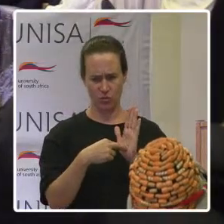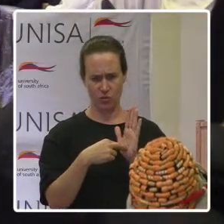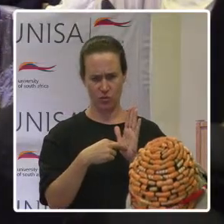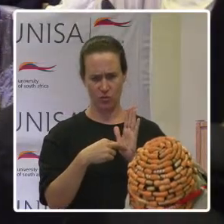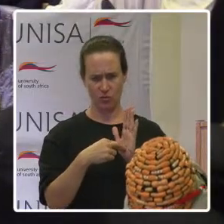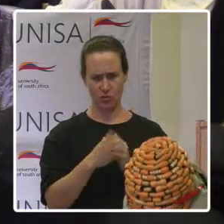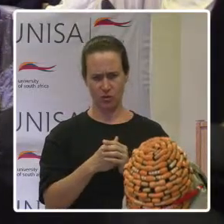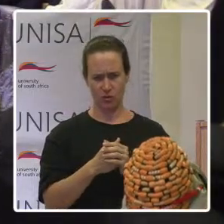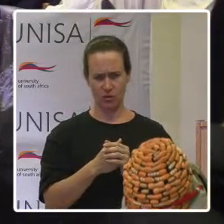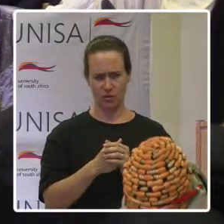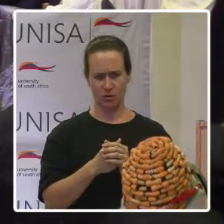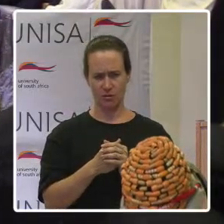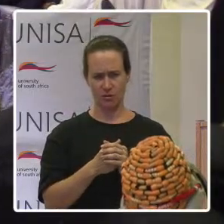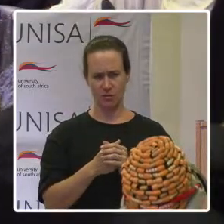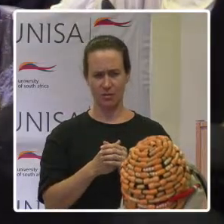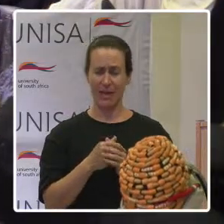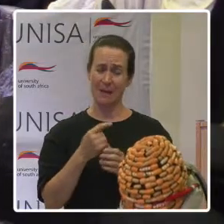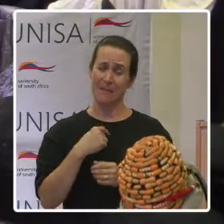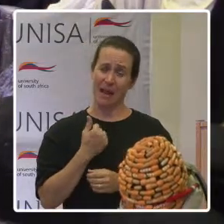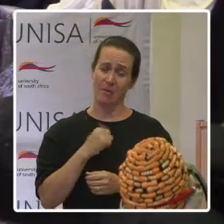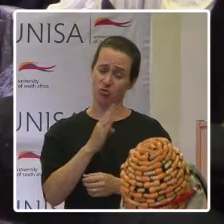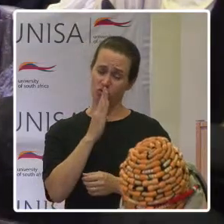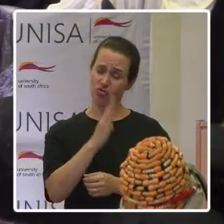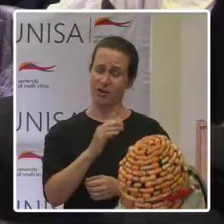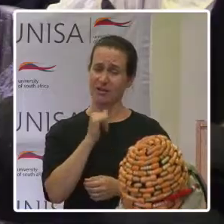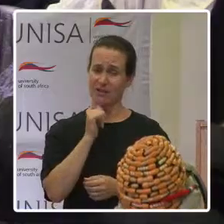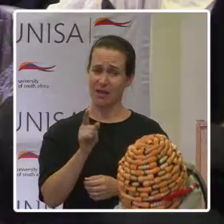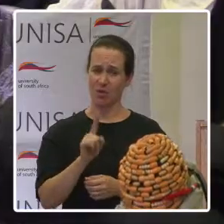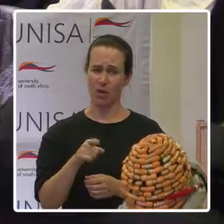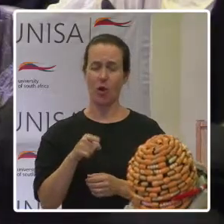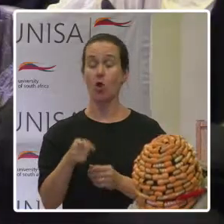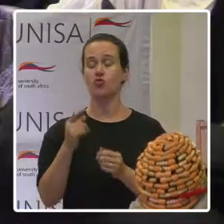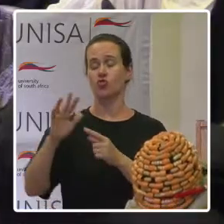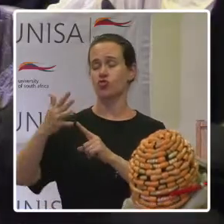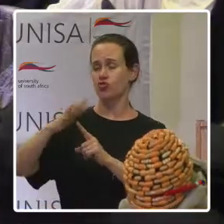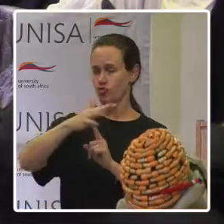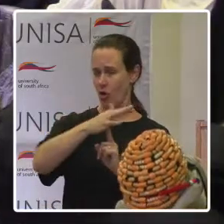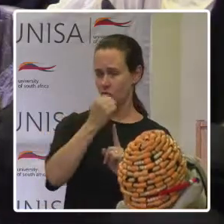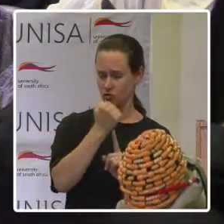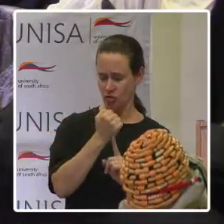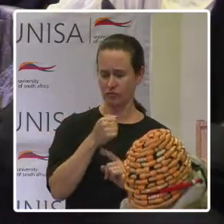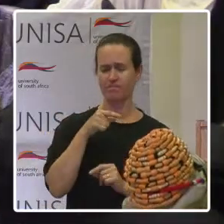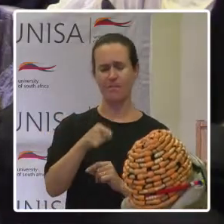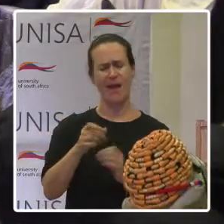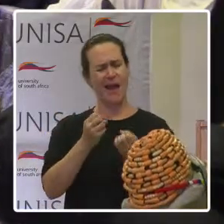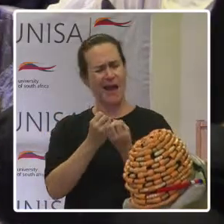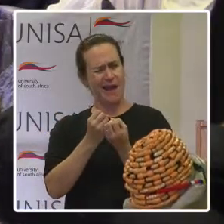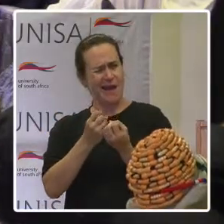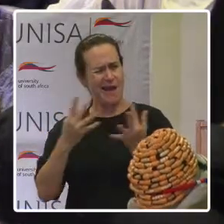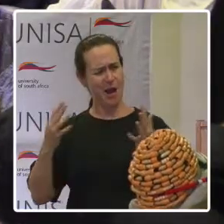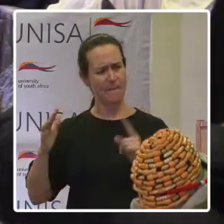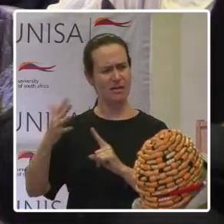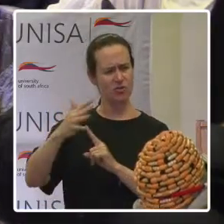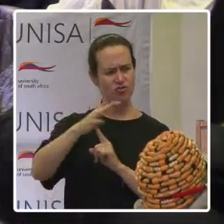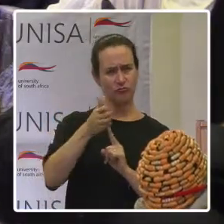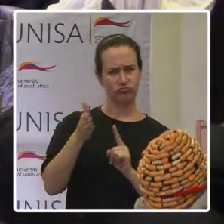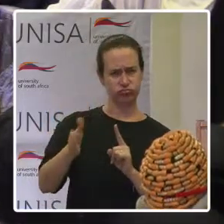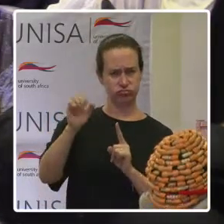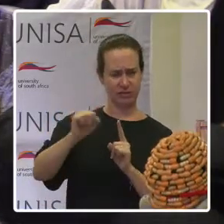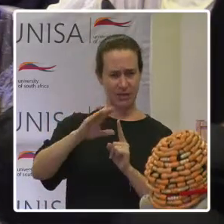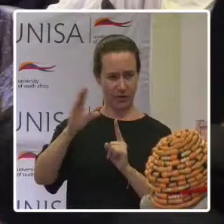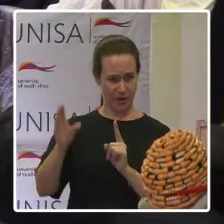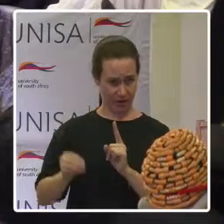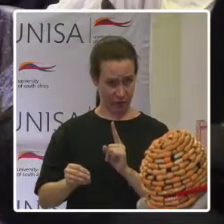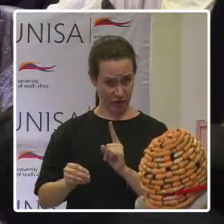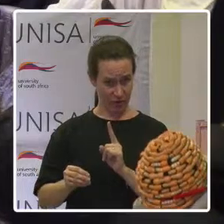can I be very rough and say, how many drones are we having that are manufactured in South Africa? The